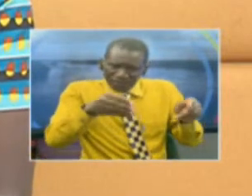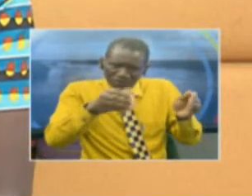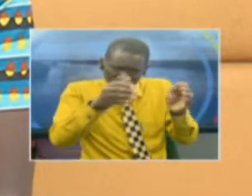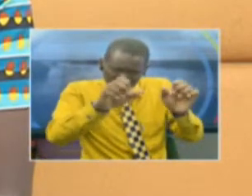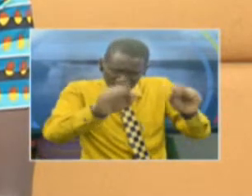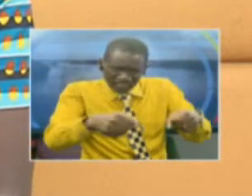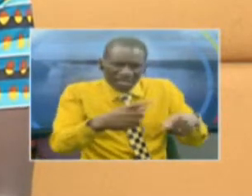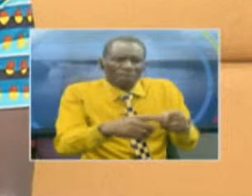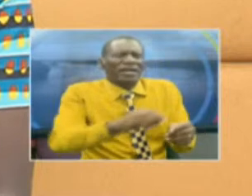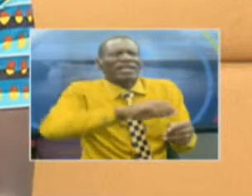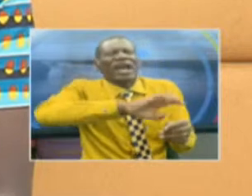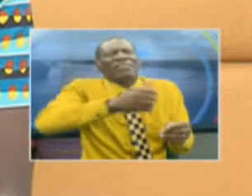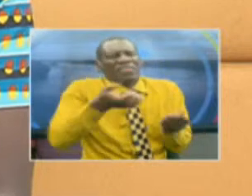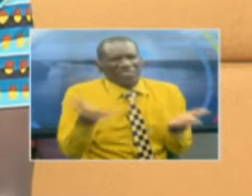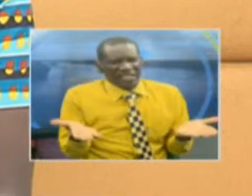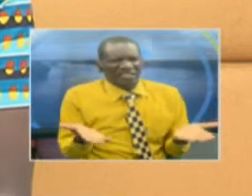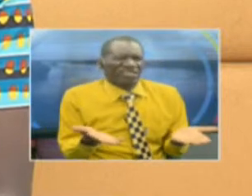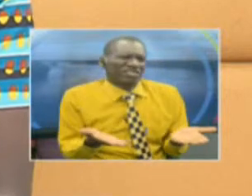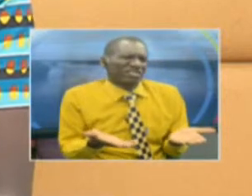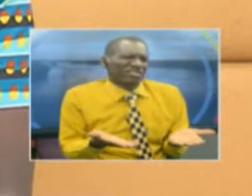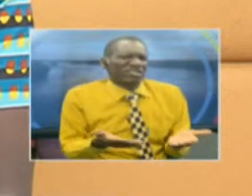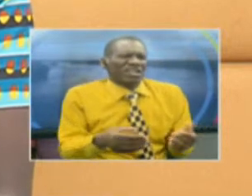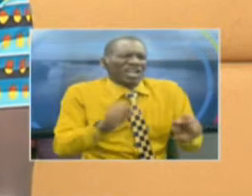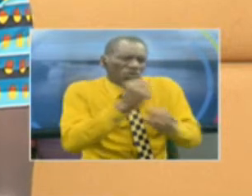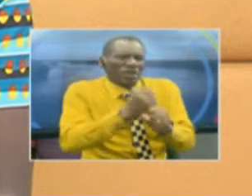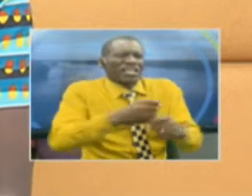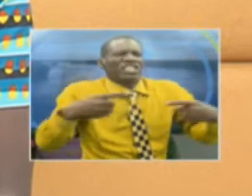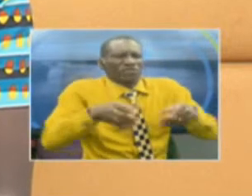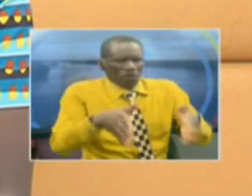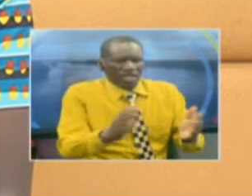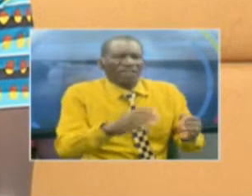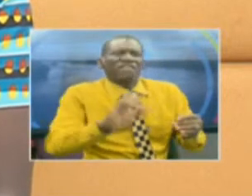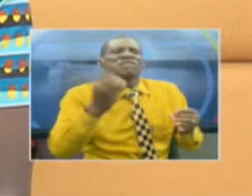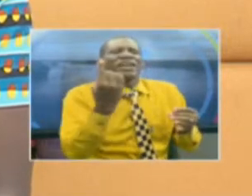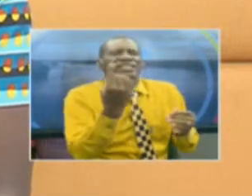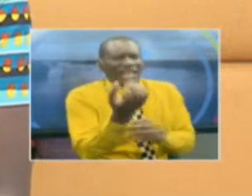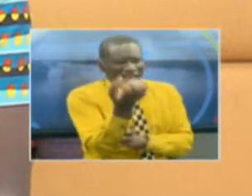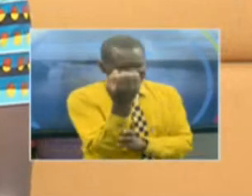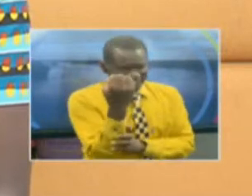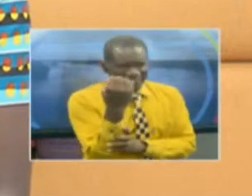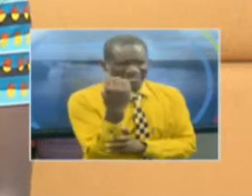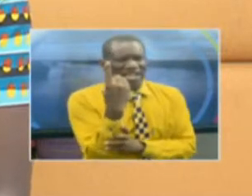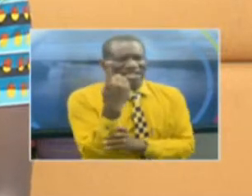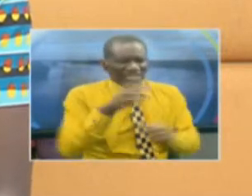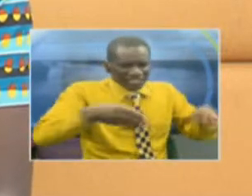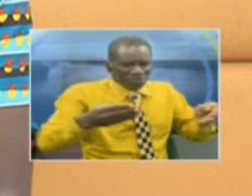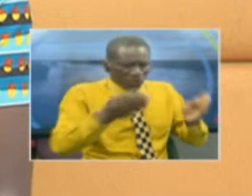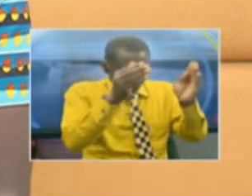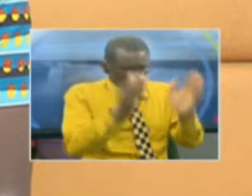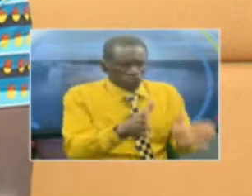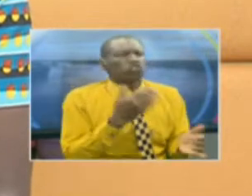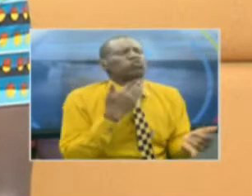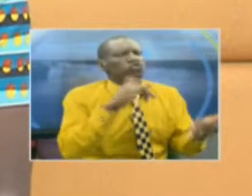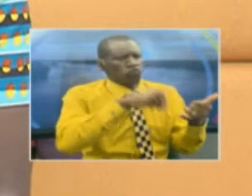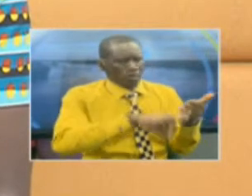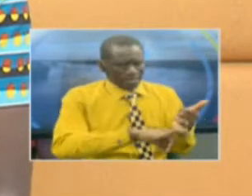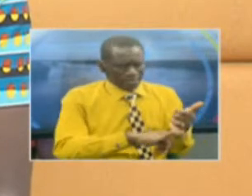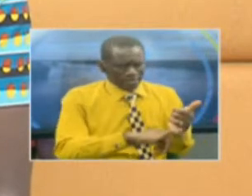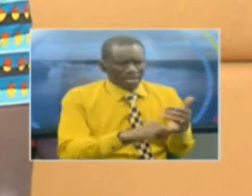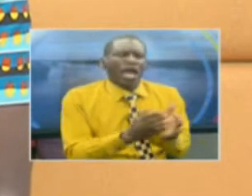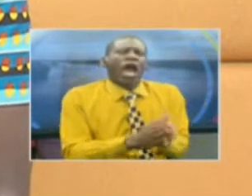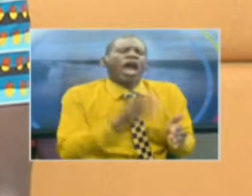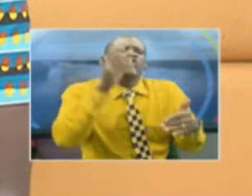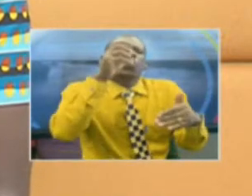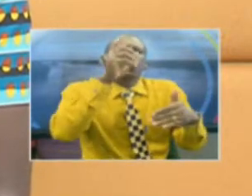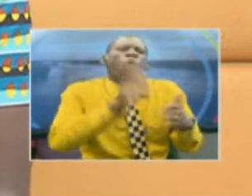more functional in very many other ways. So I would say, first of all, understand the nature of disability and what aspects